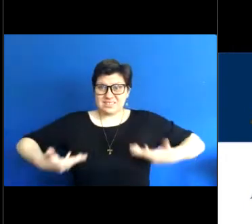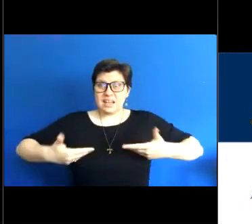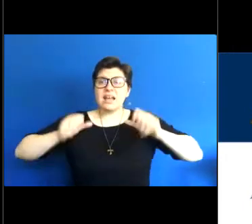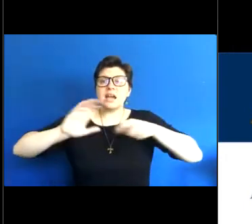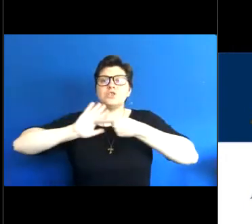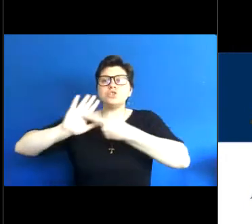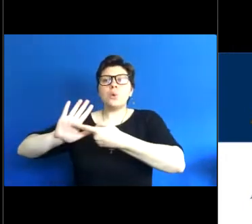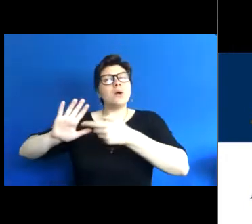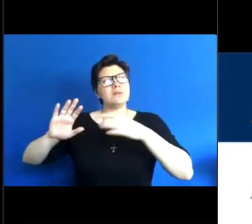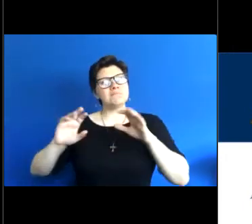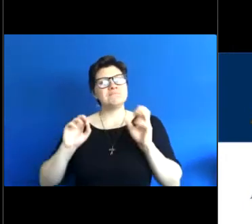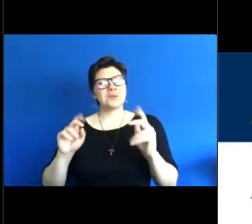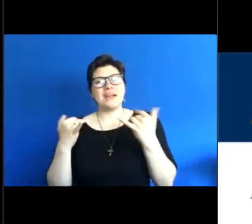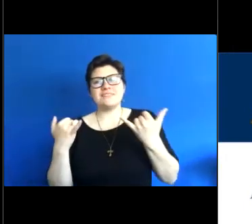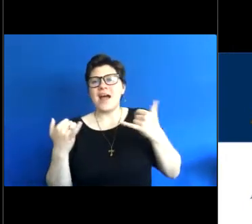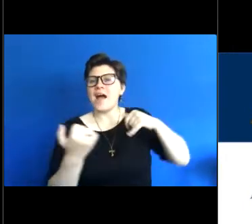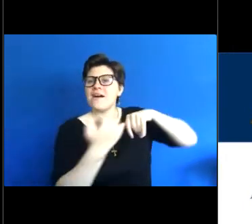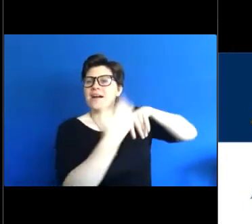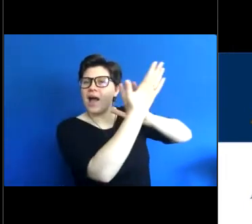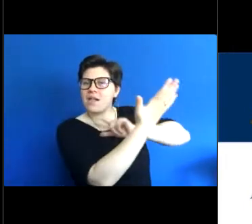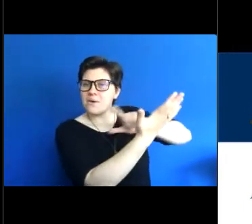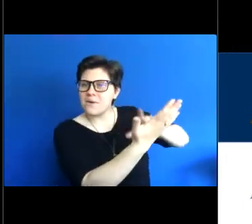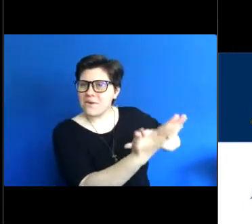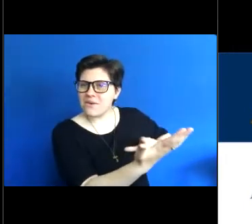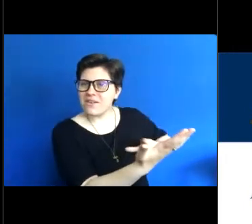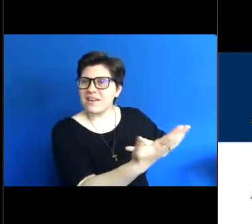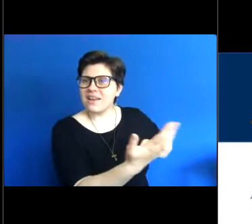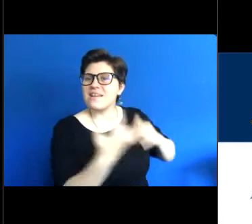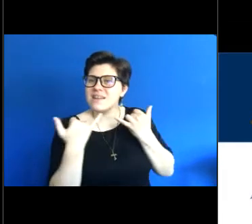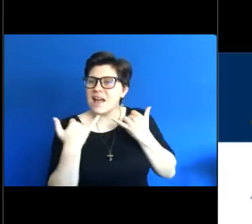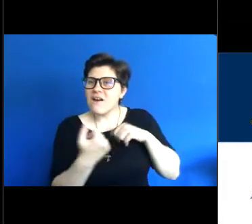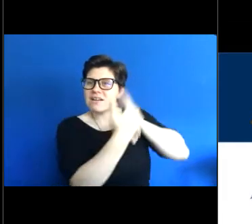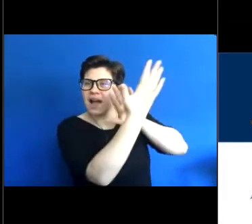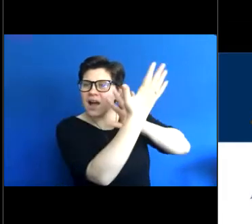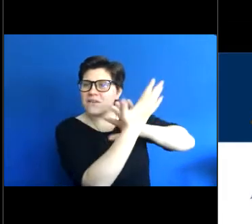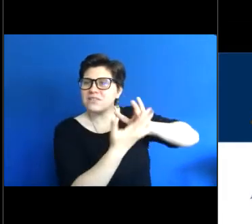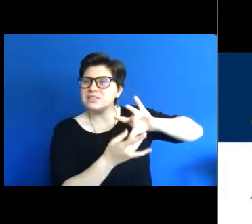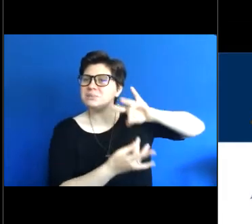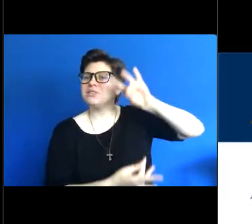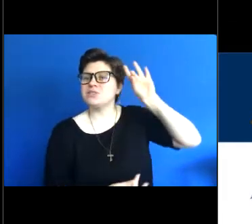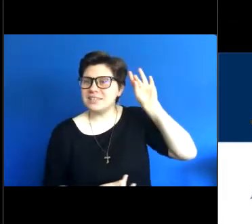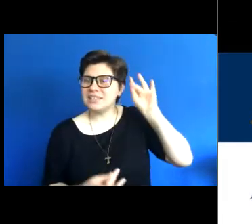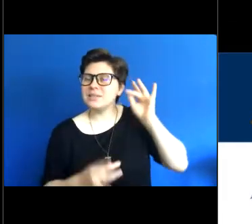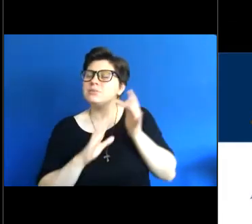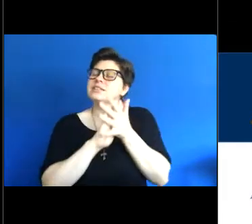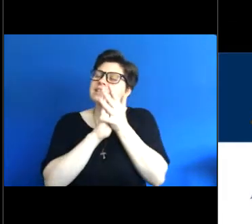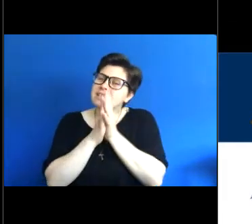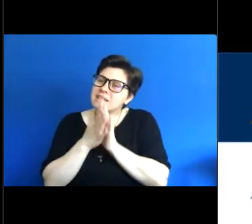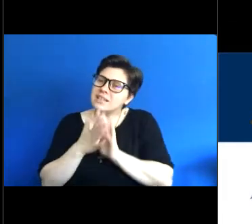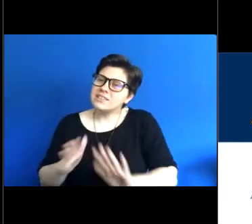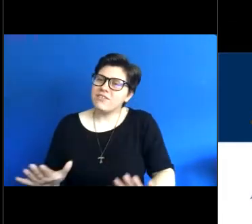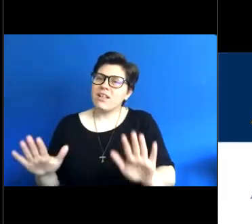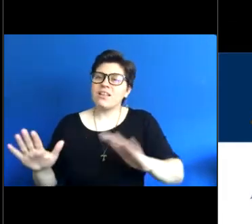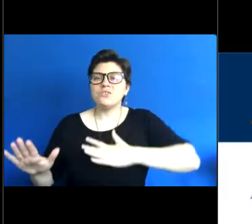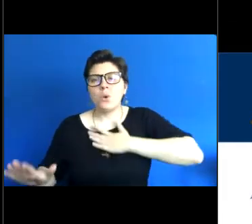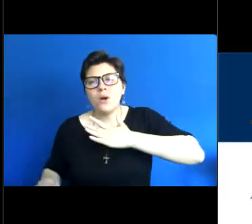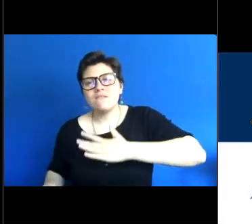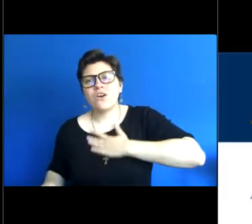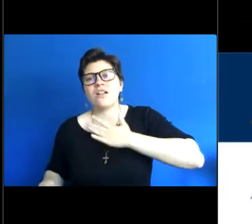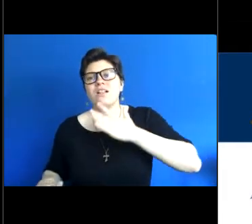to encounter the Lord. This is an opportunity for us to encounter the Spirit of God in a peaceful, in a joyful